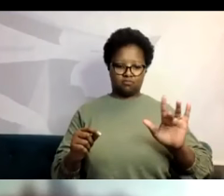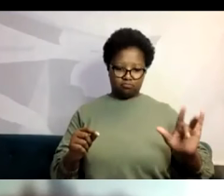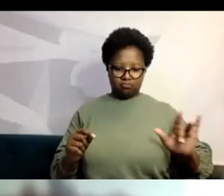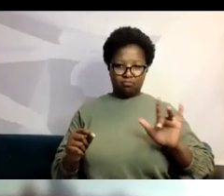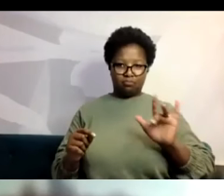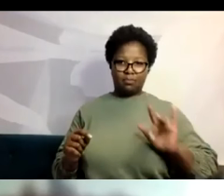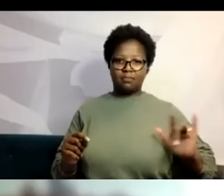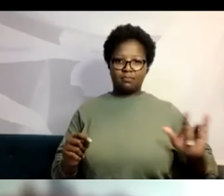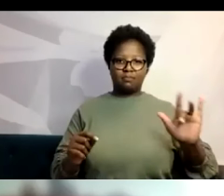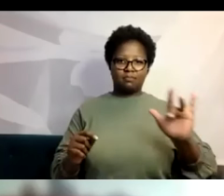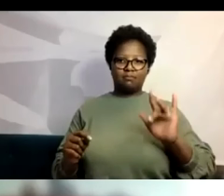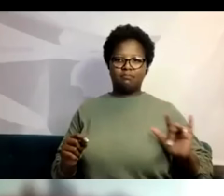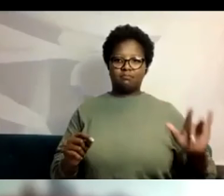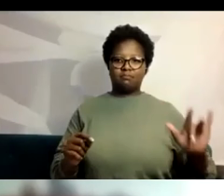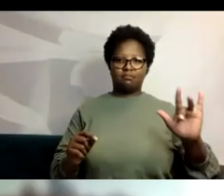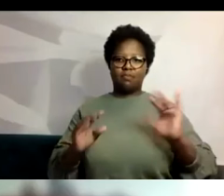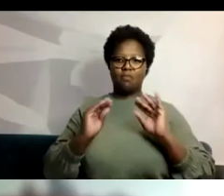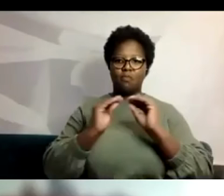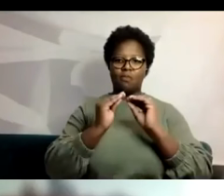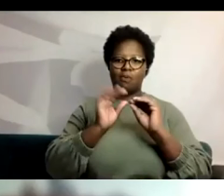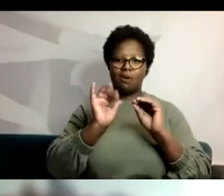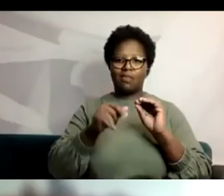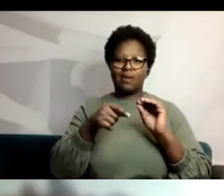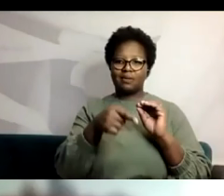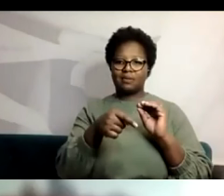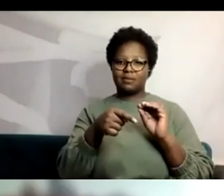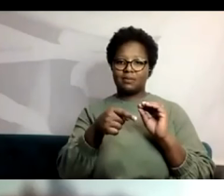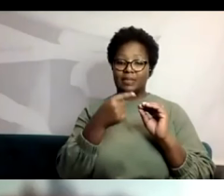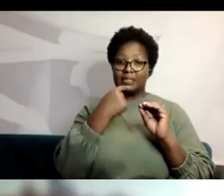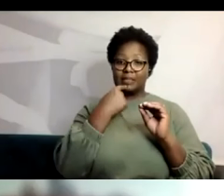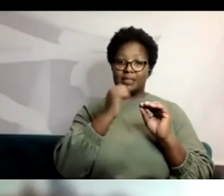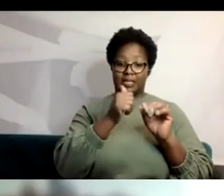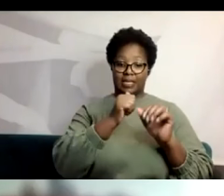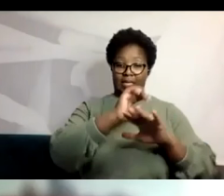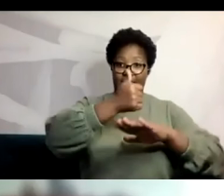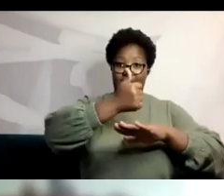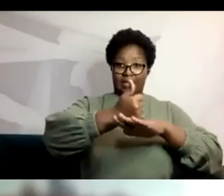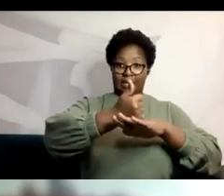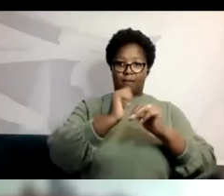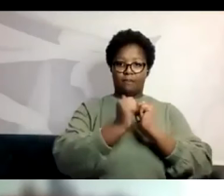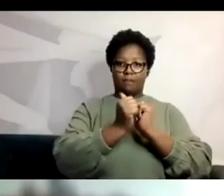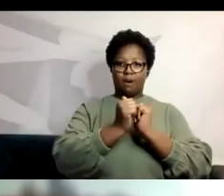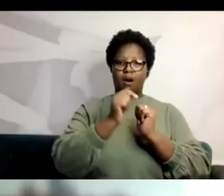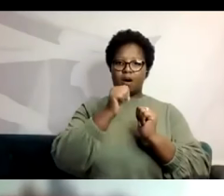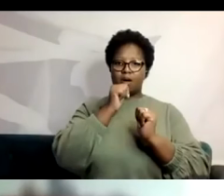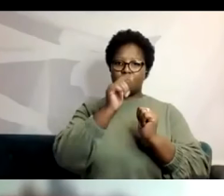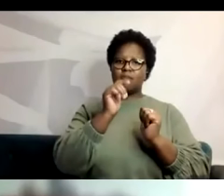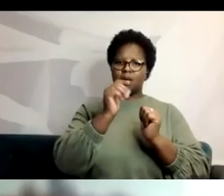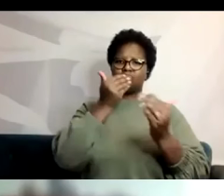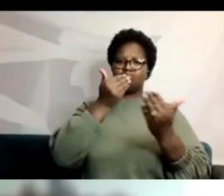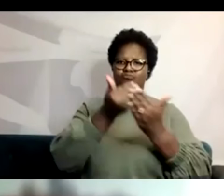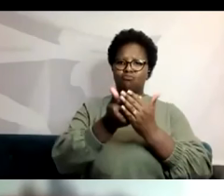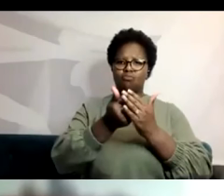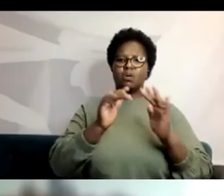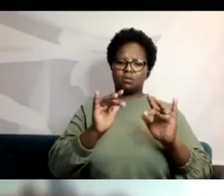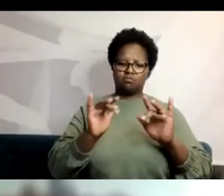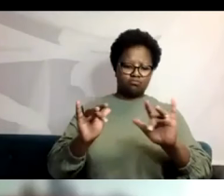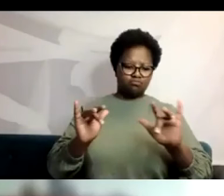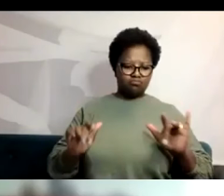his mobility. And it's set up so he can really move well with his right side on that